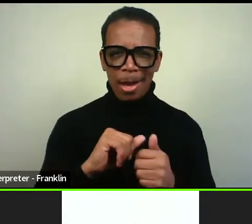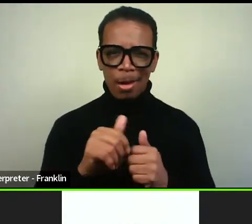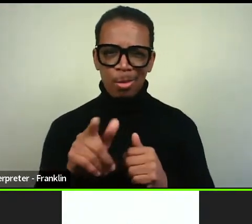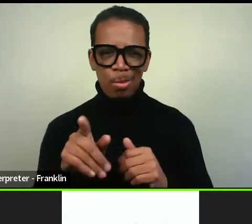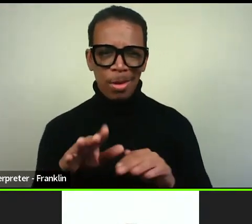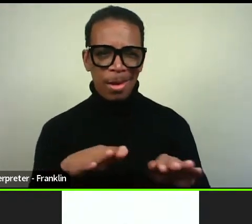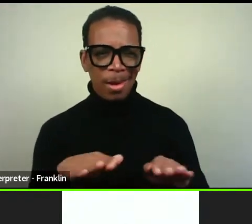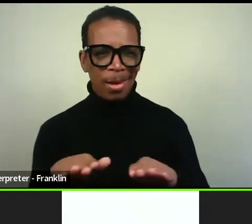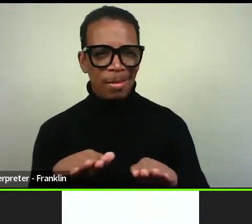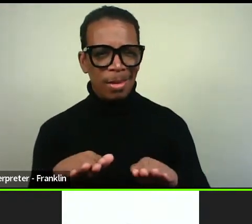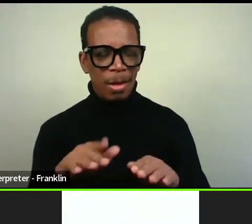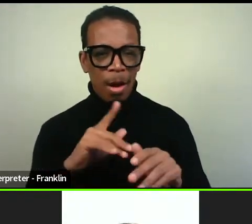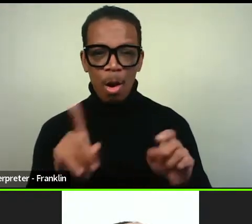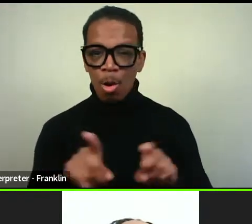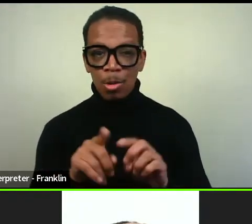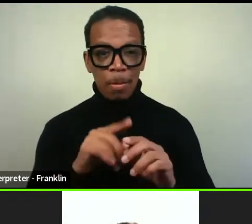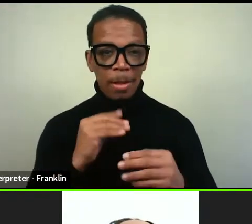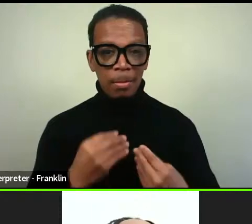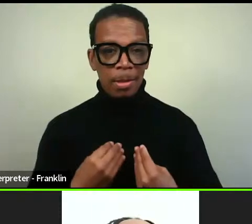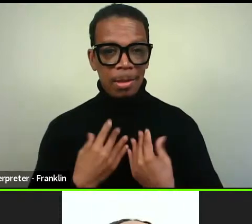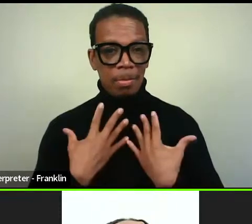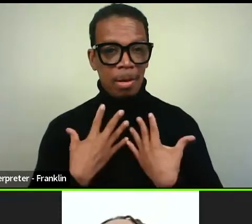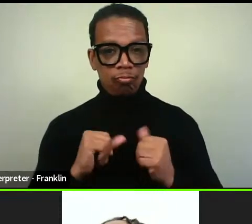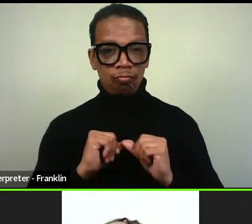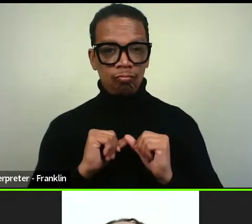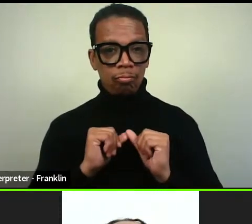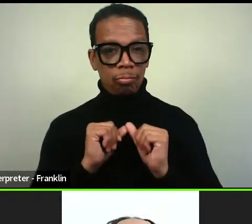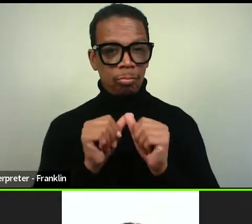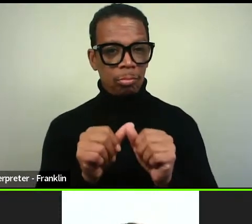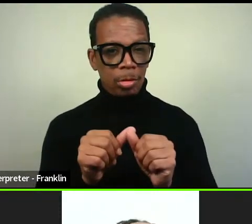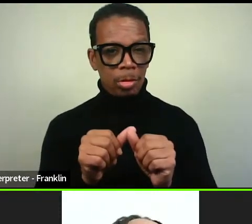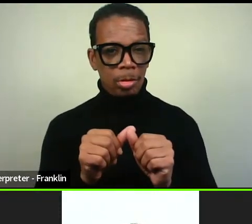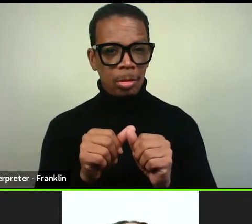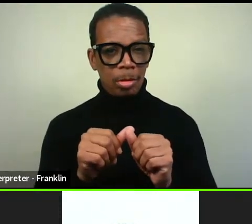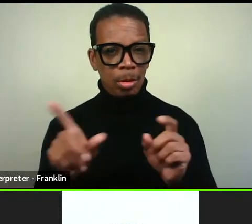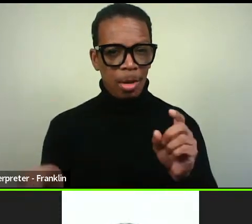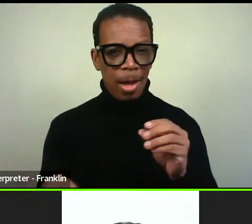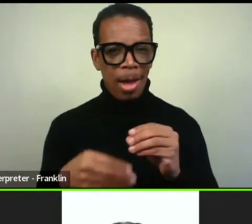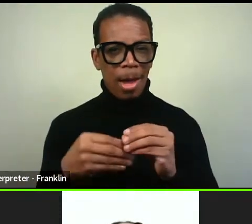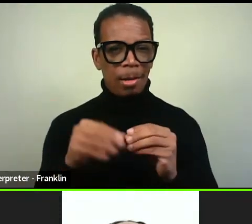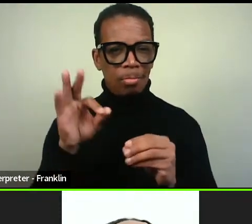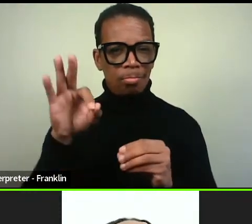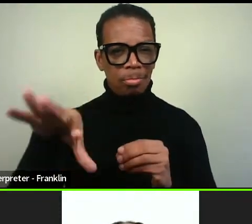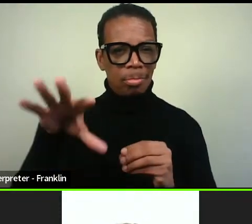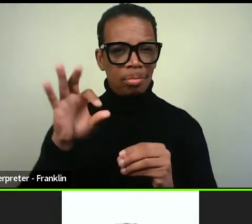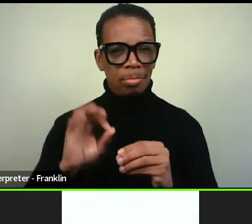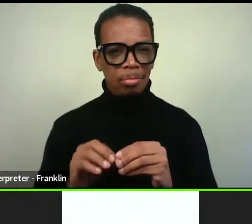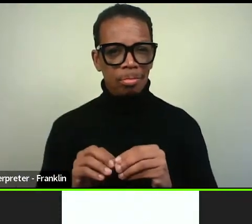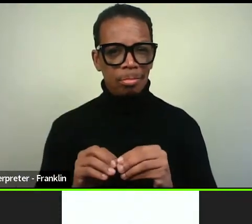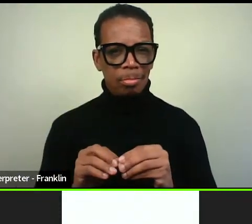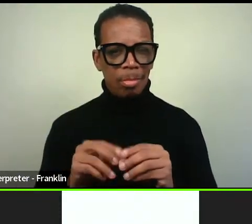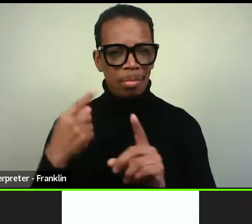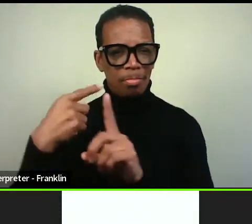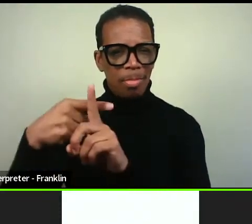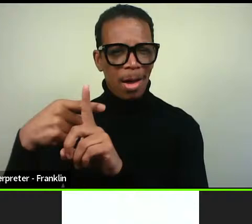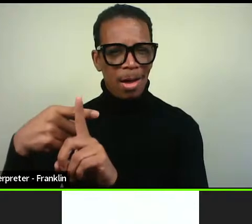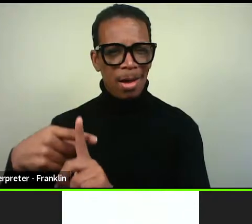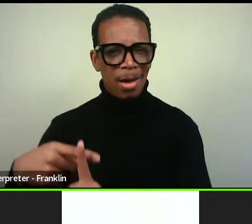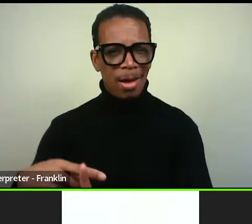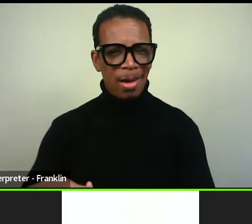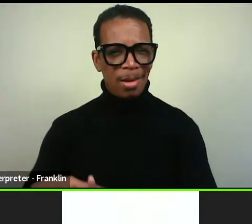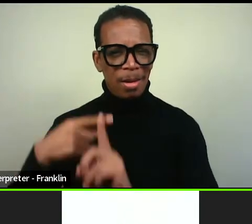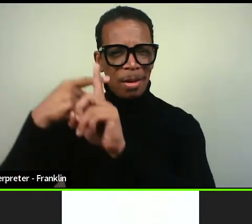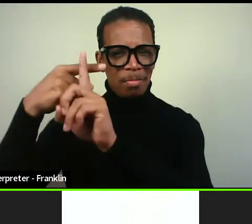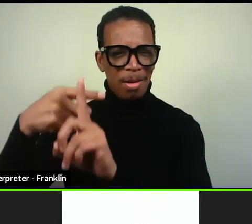be able to be inspired to continue to contribute positivity to society, regardless of what other people are saying,